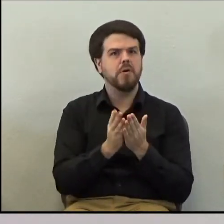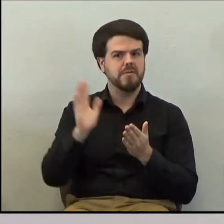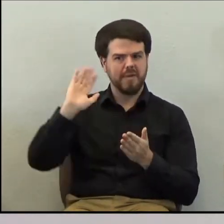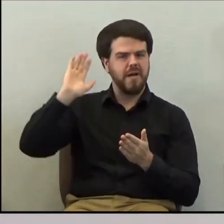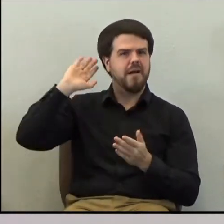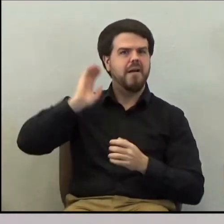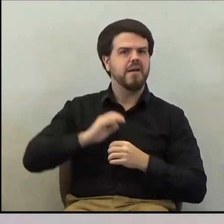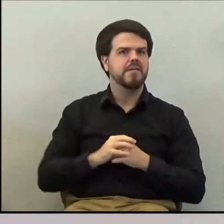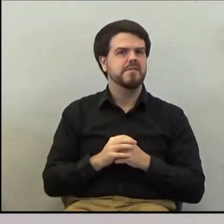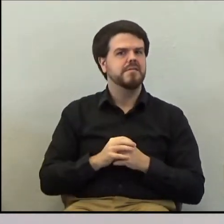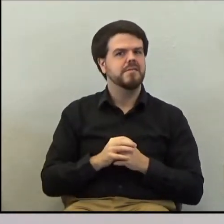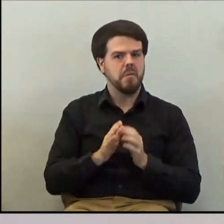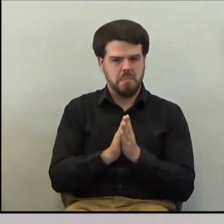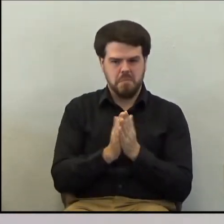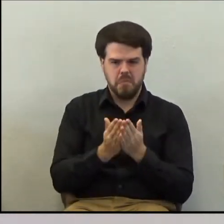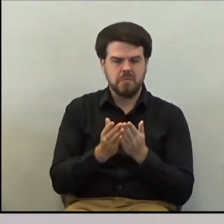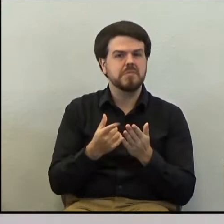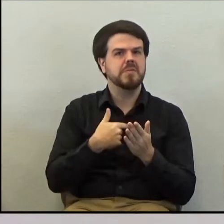copied by hand,